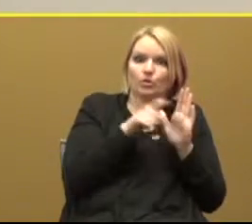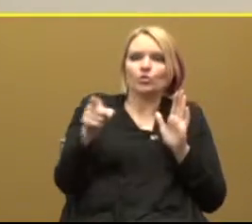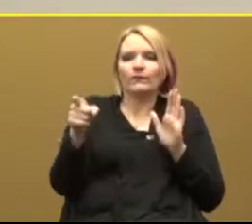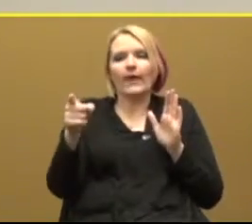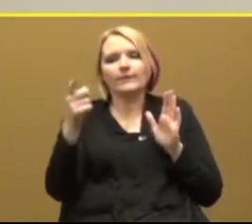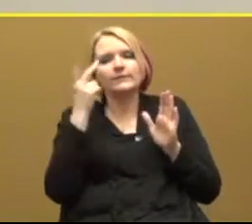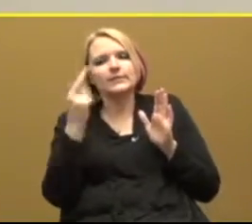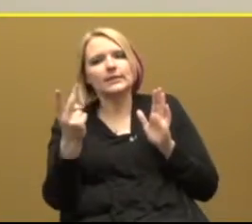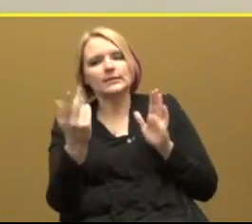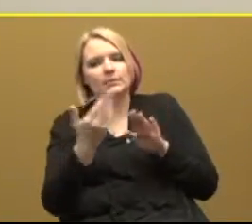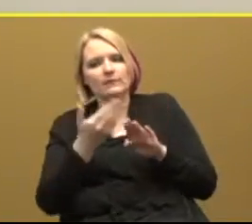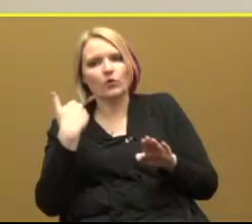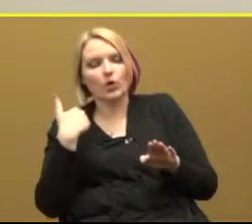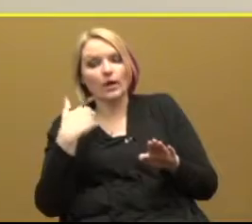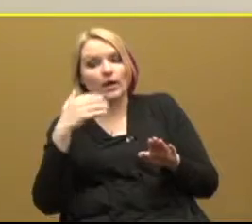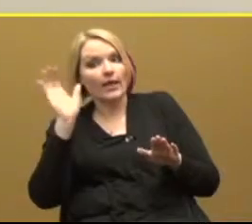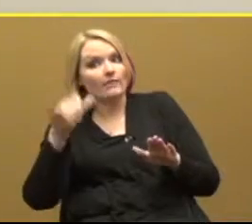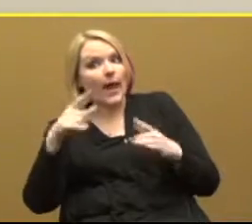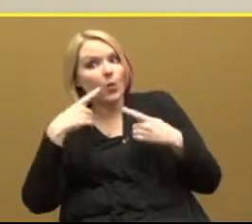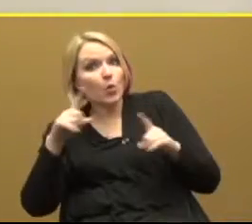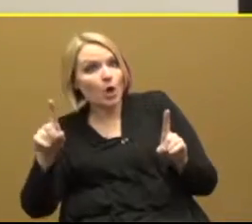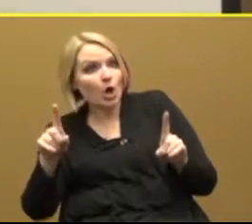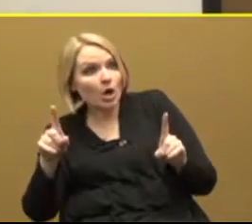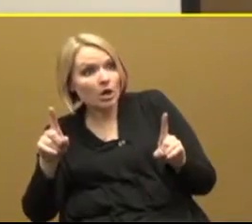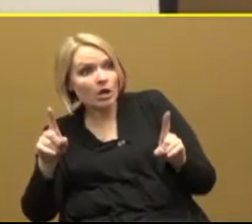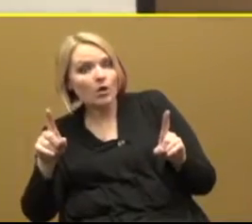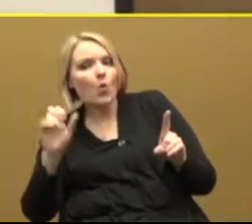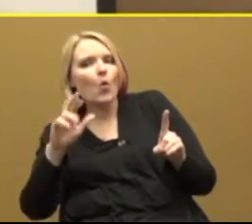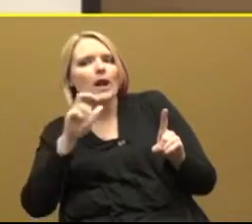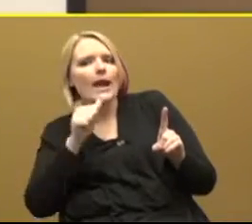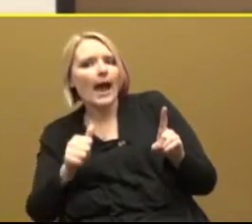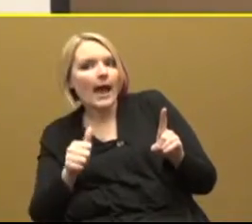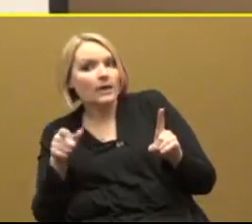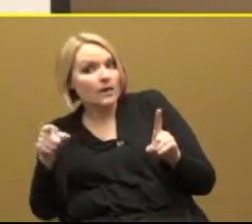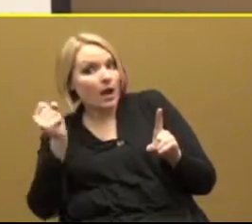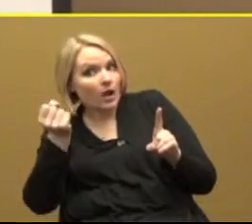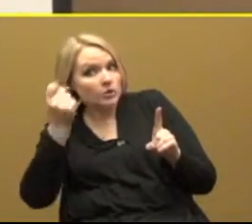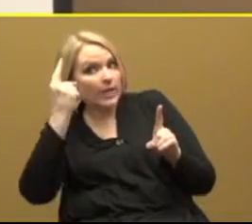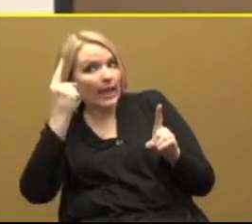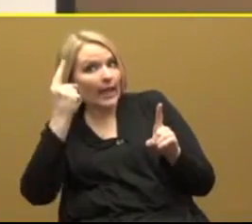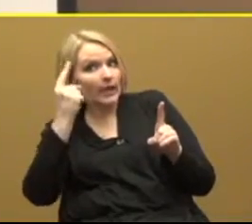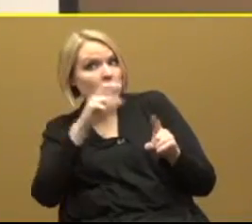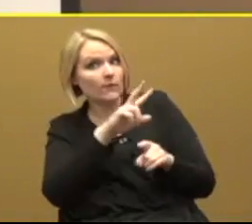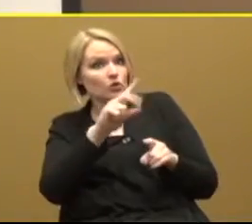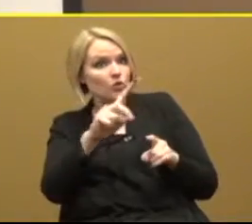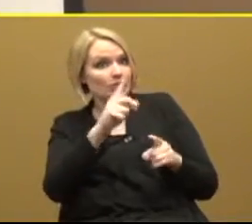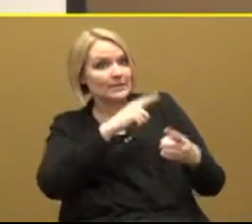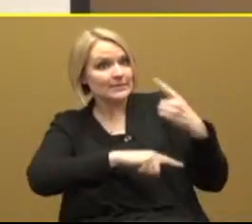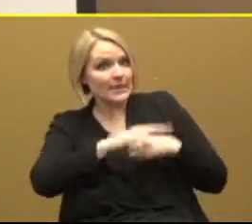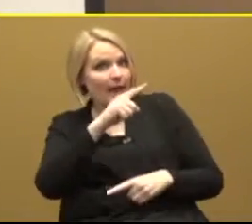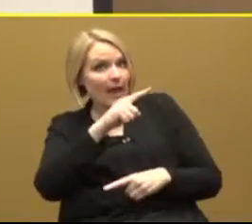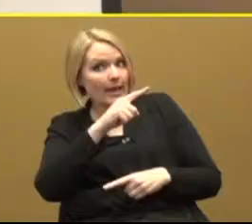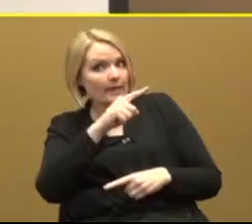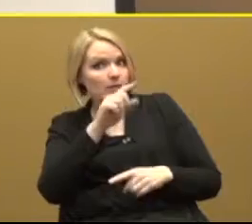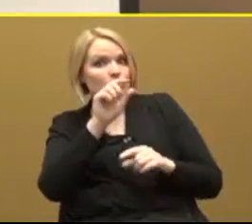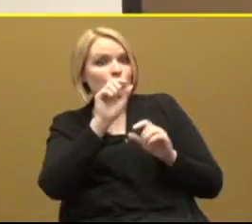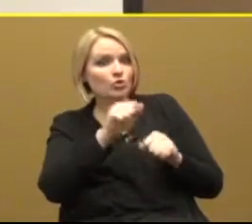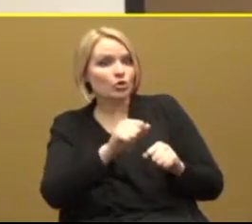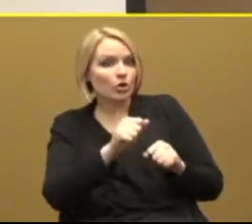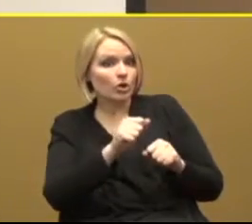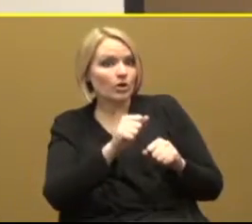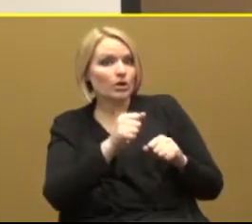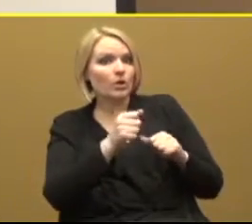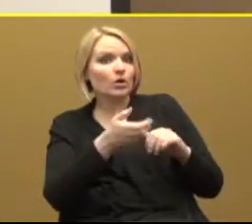face. See, is that great for them? Can they understand with just the 2-dimensional, right? You can go up or you